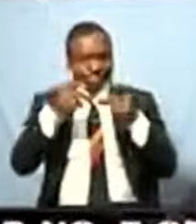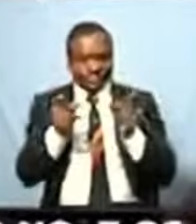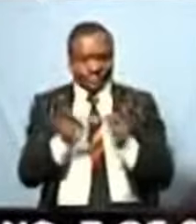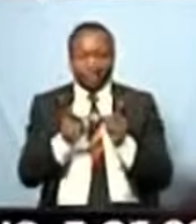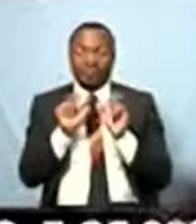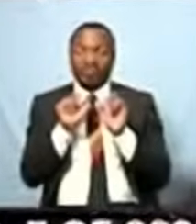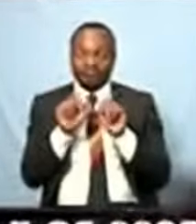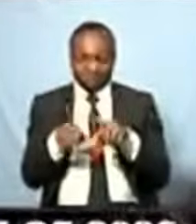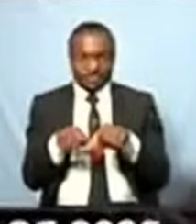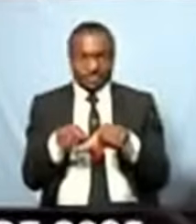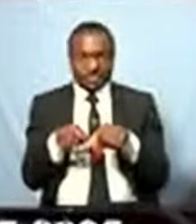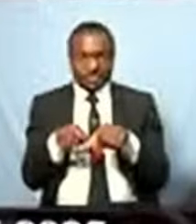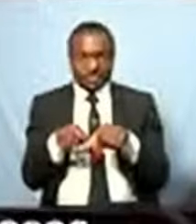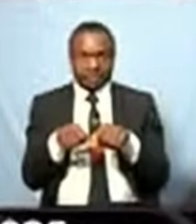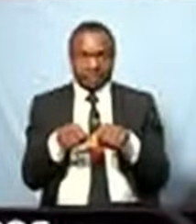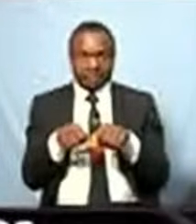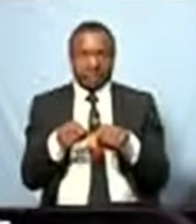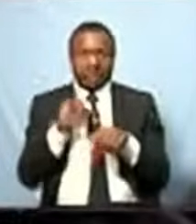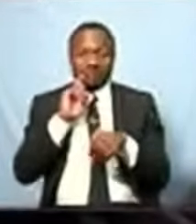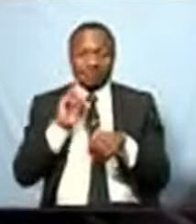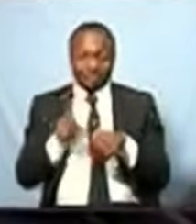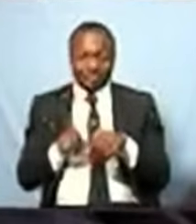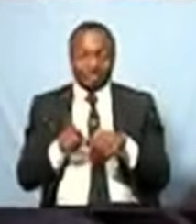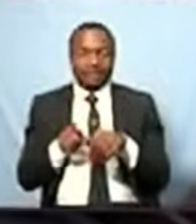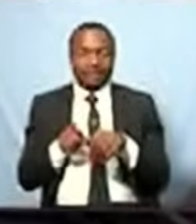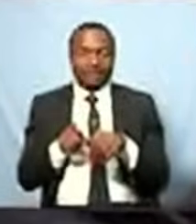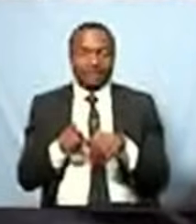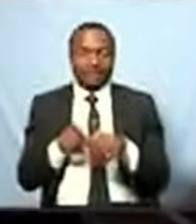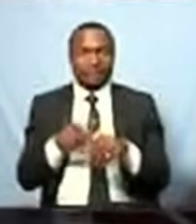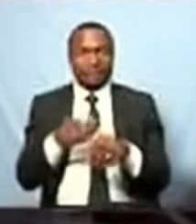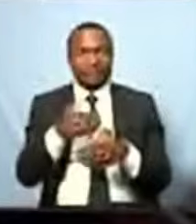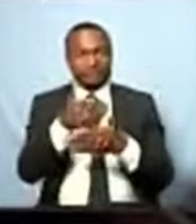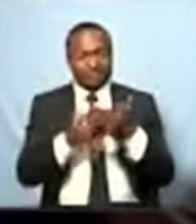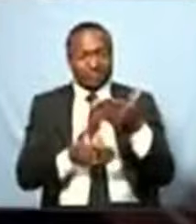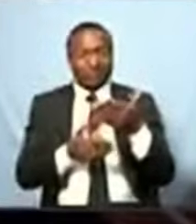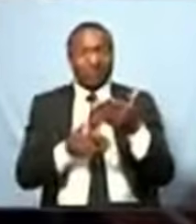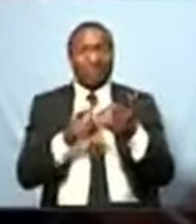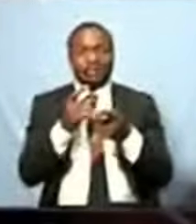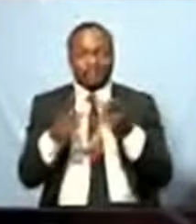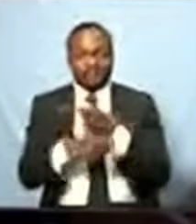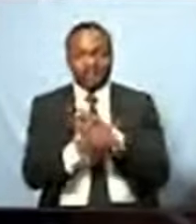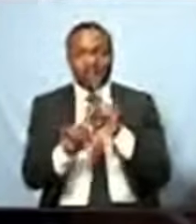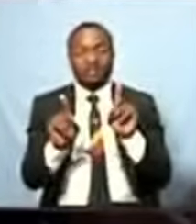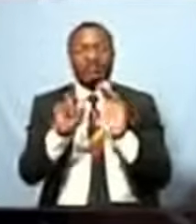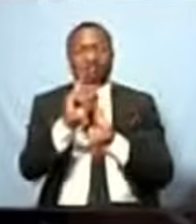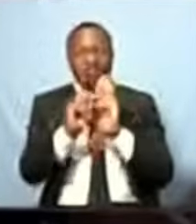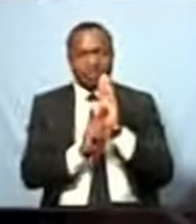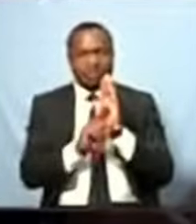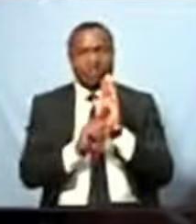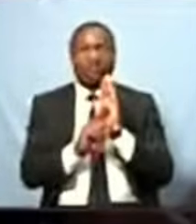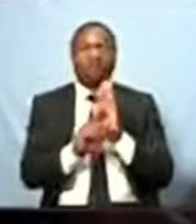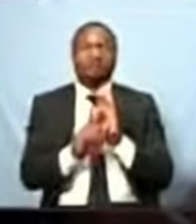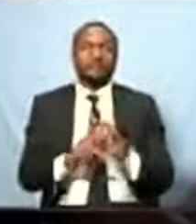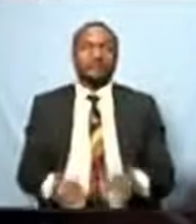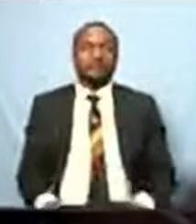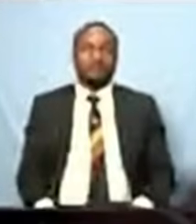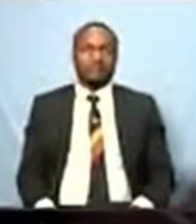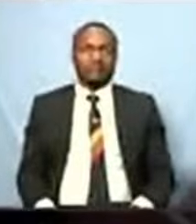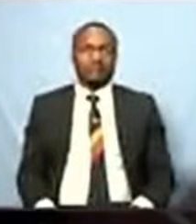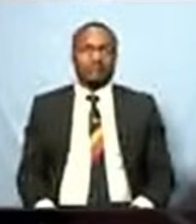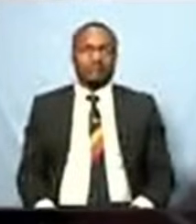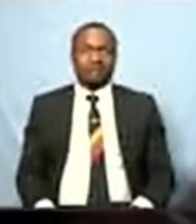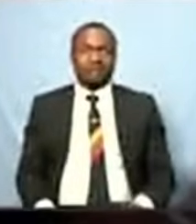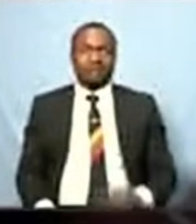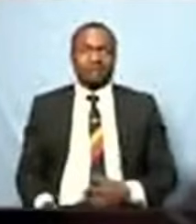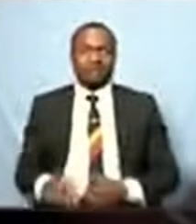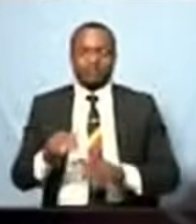we have to embrace these democratic principles. The fundamental principle is that